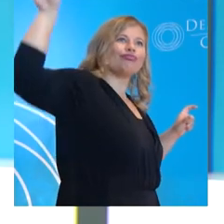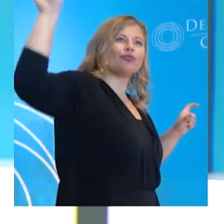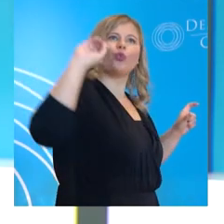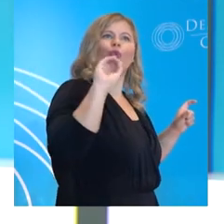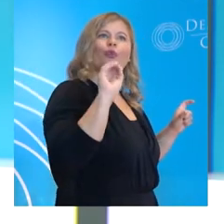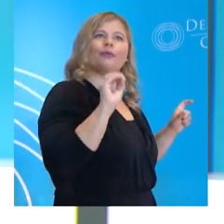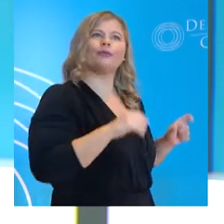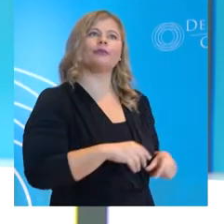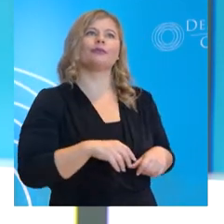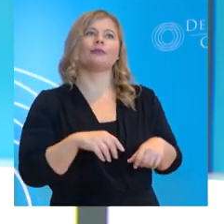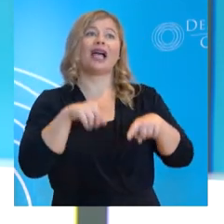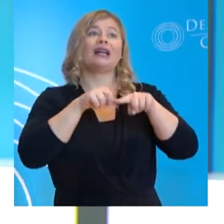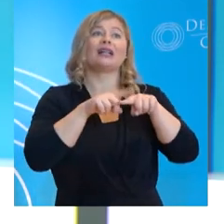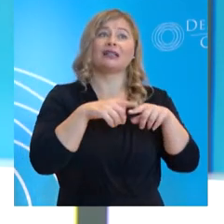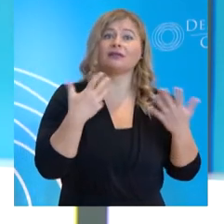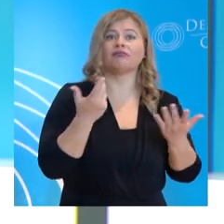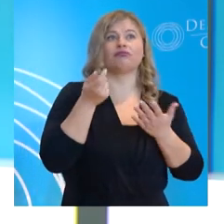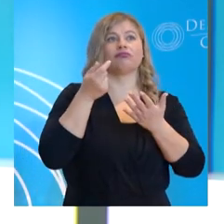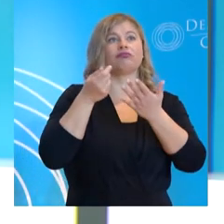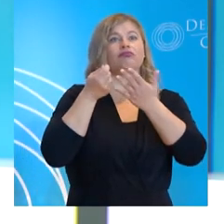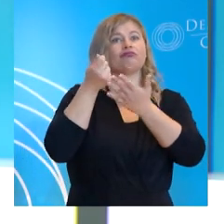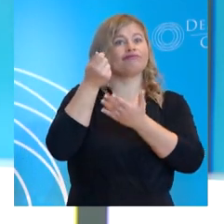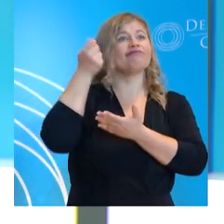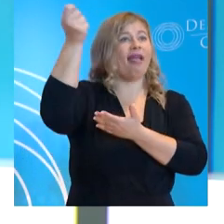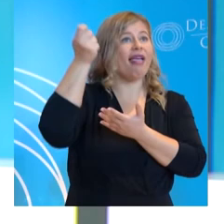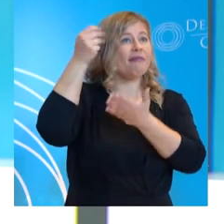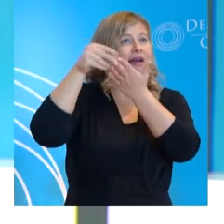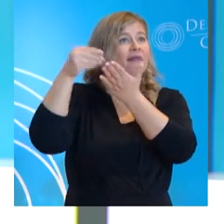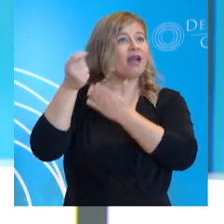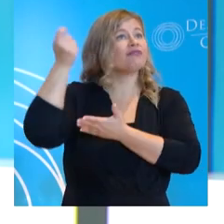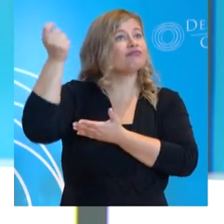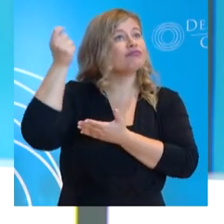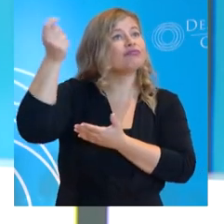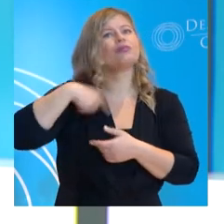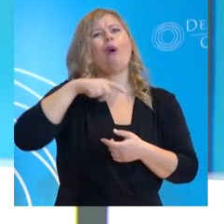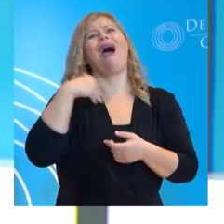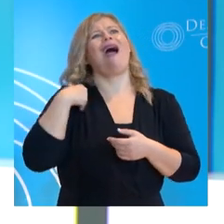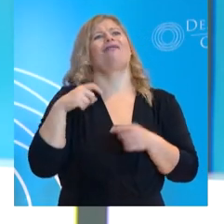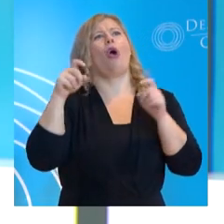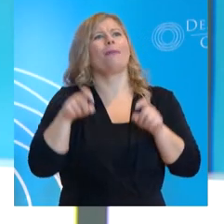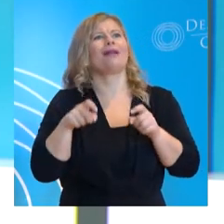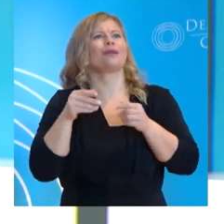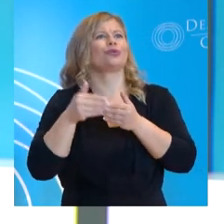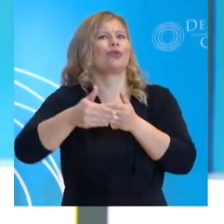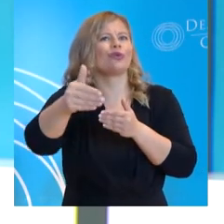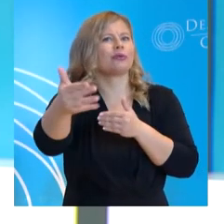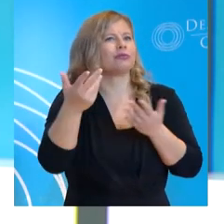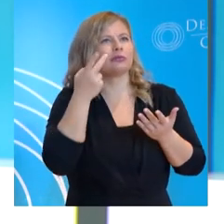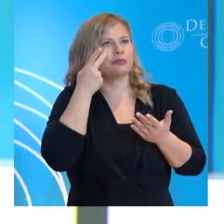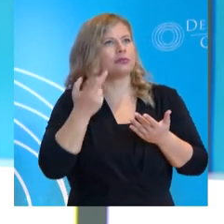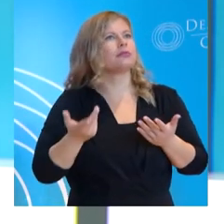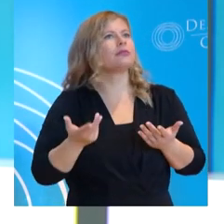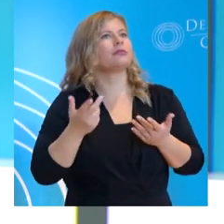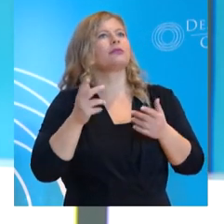service. But it has relatively low repayment obligations for the next 12 years. Right. But I want to make sure that whatever we do